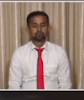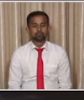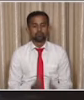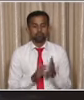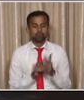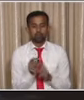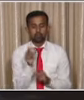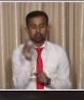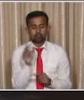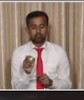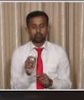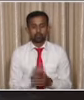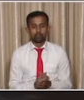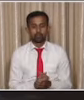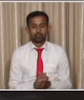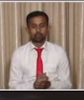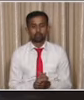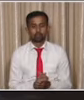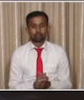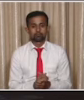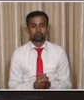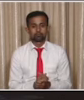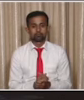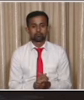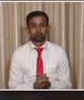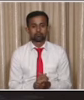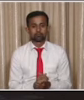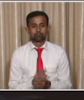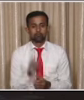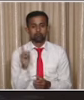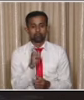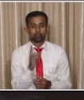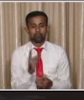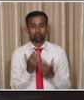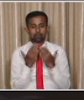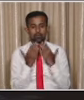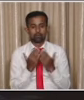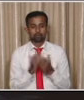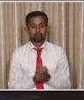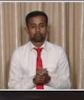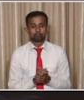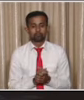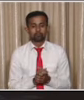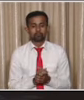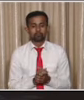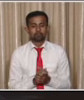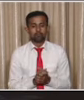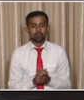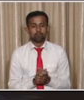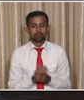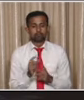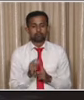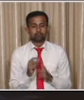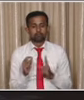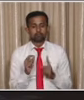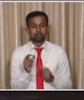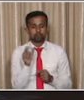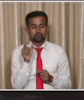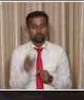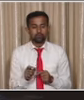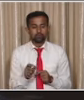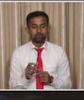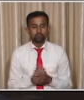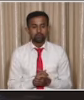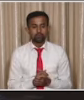Amantuma. 1 minute. First of all, thank you very much, Honorable Member, for reminding those